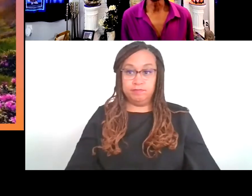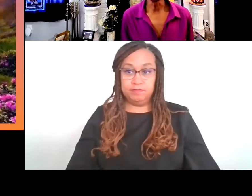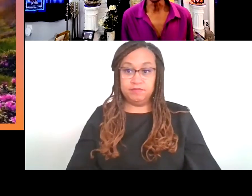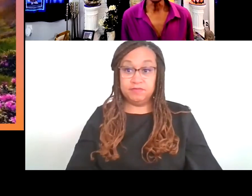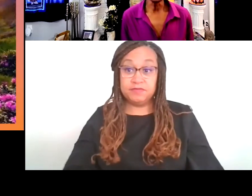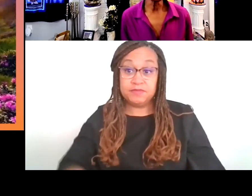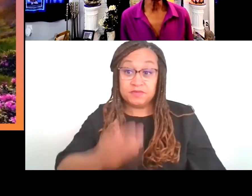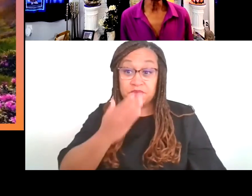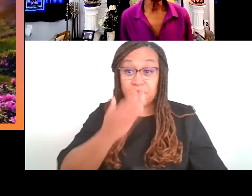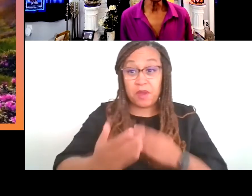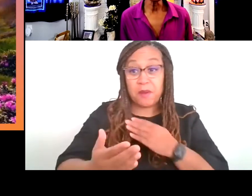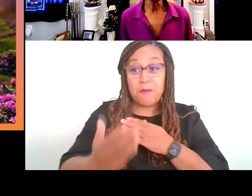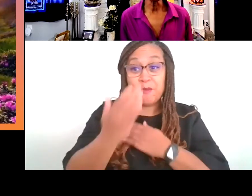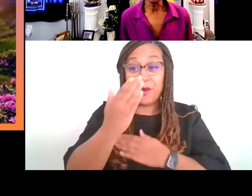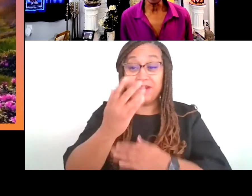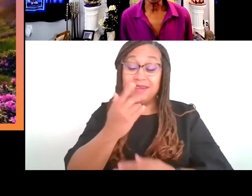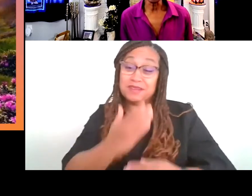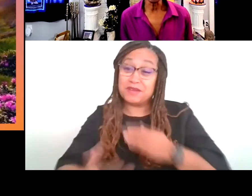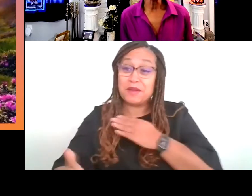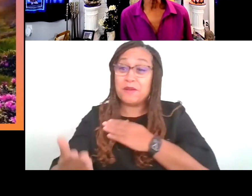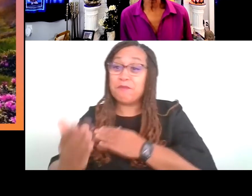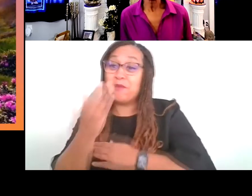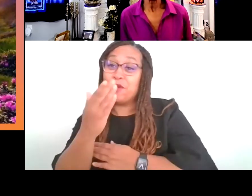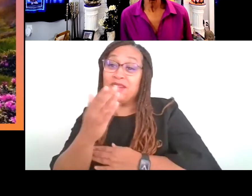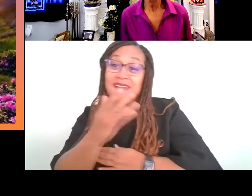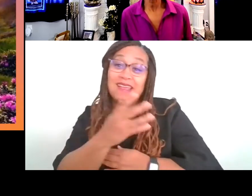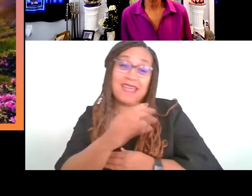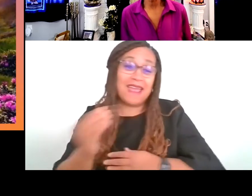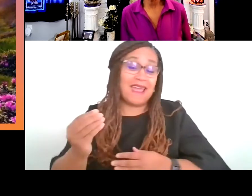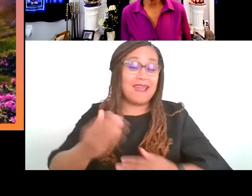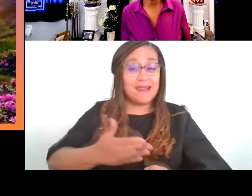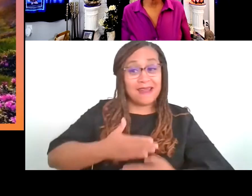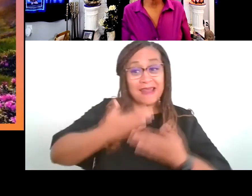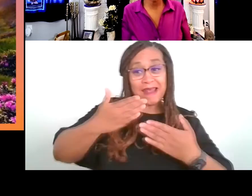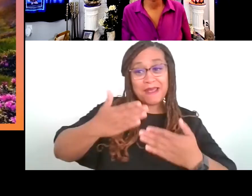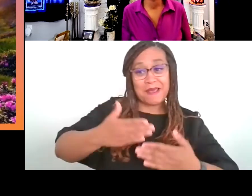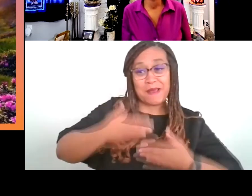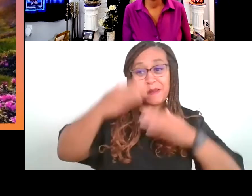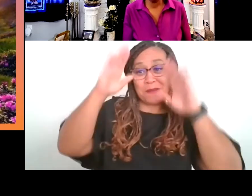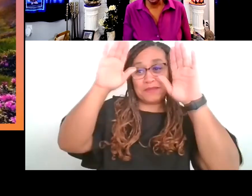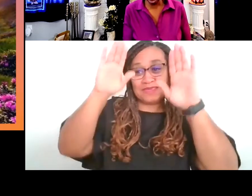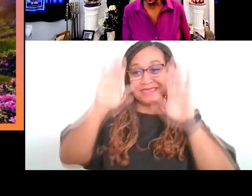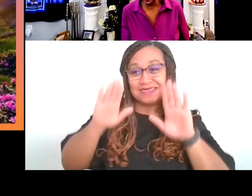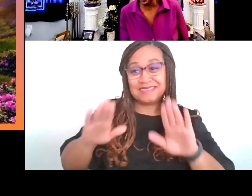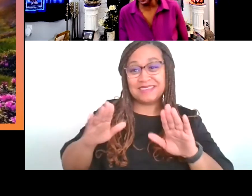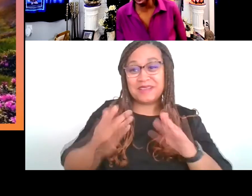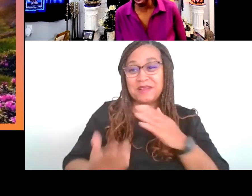Good morning, good morning, and happy Sunday morning.